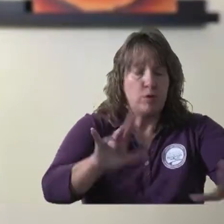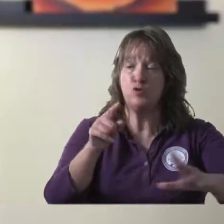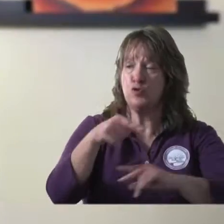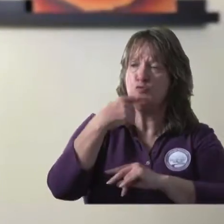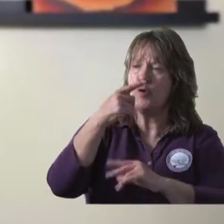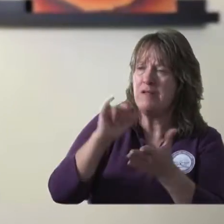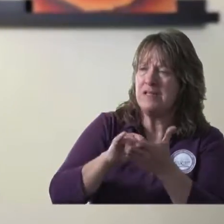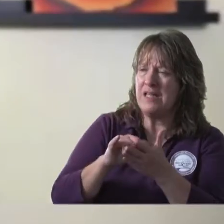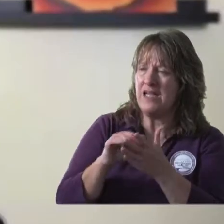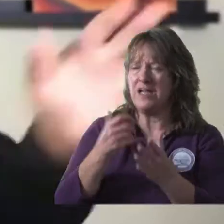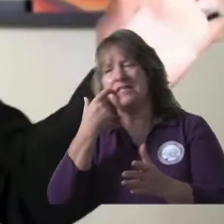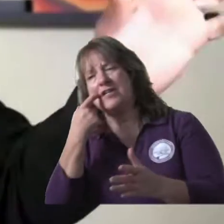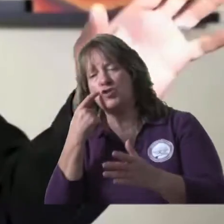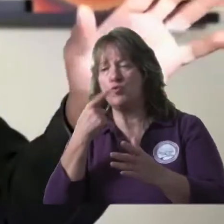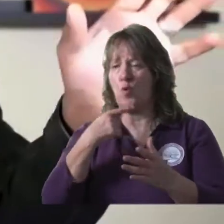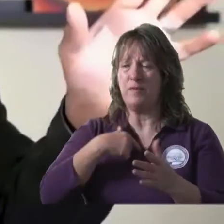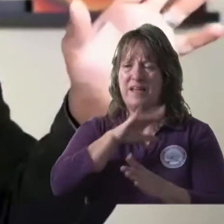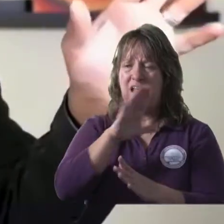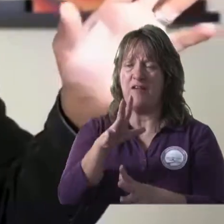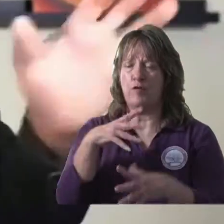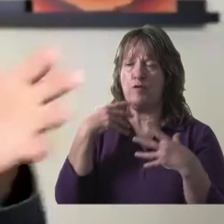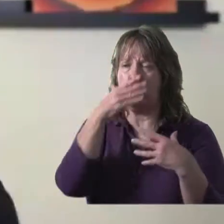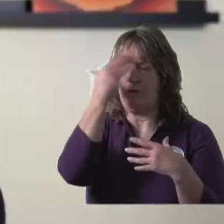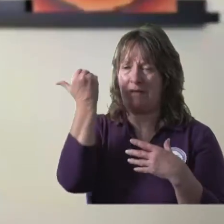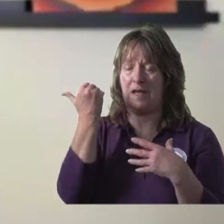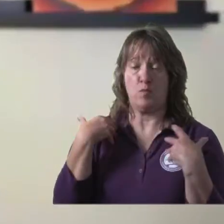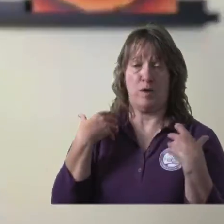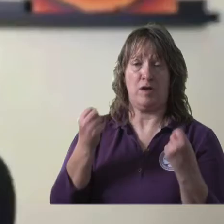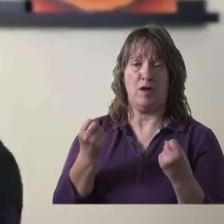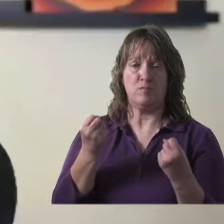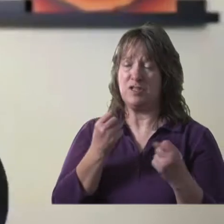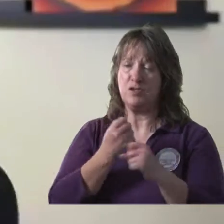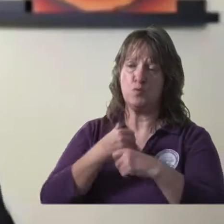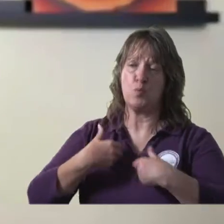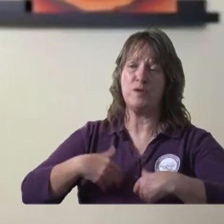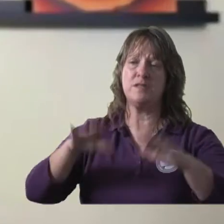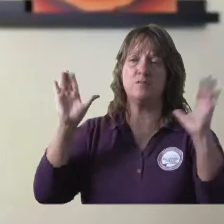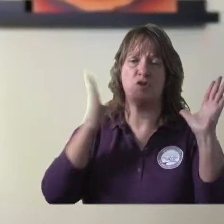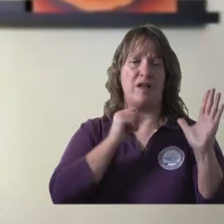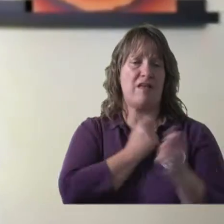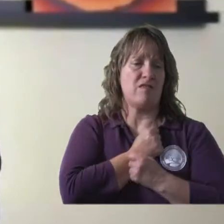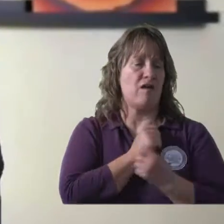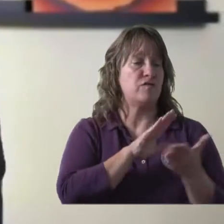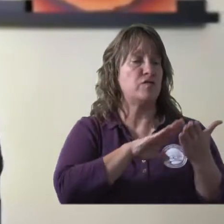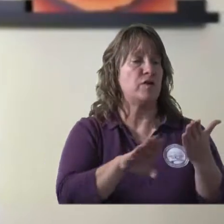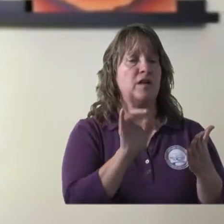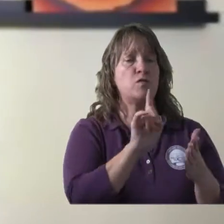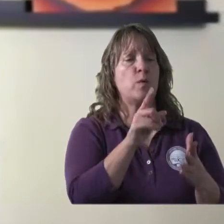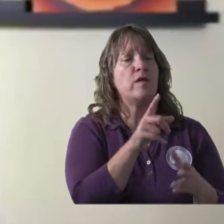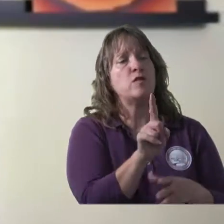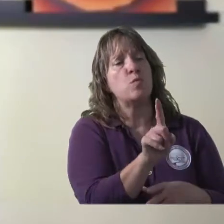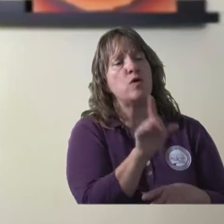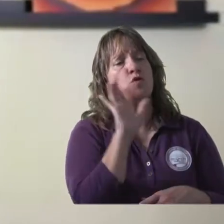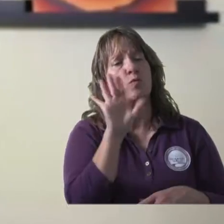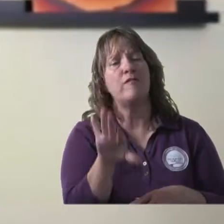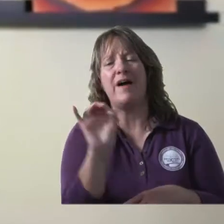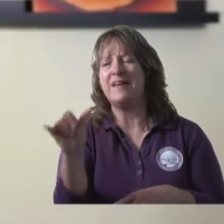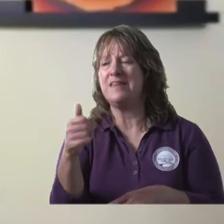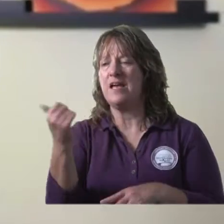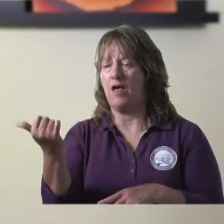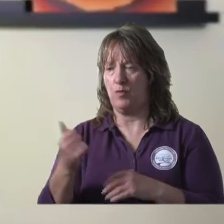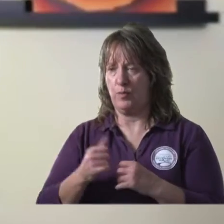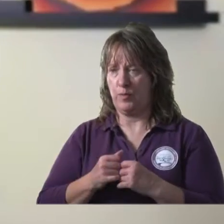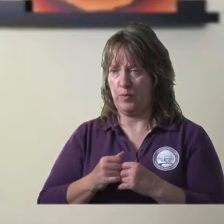day, never forget. Recovery is to redemption as love is to forgiveness. Where there is one, you will always find the